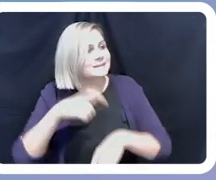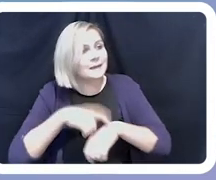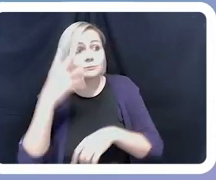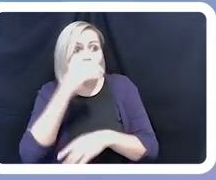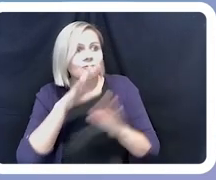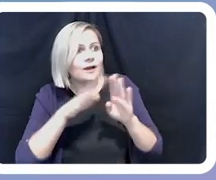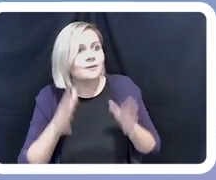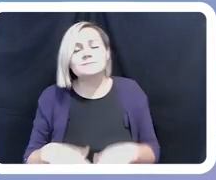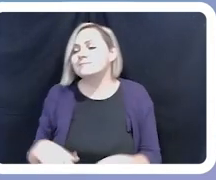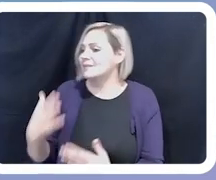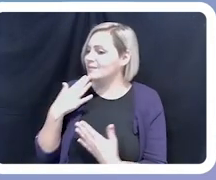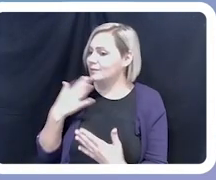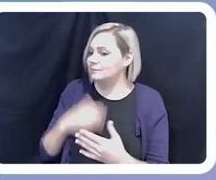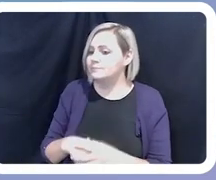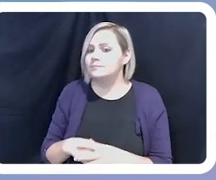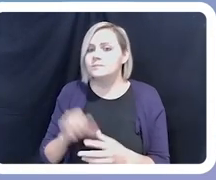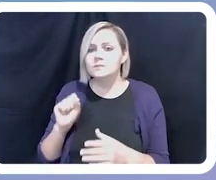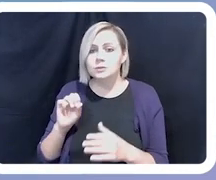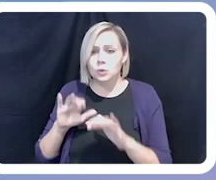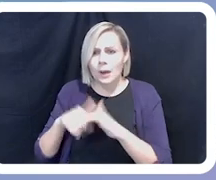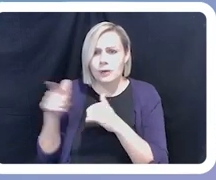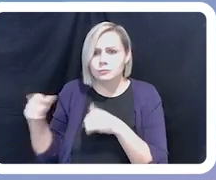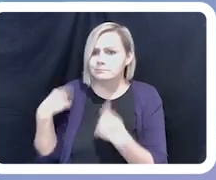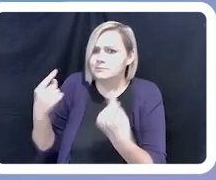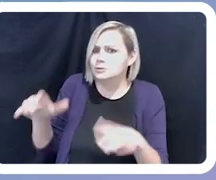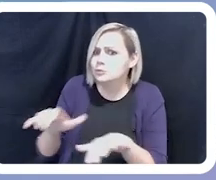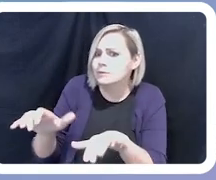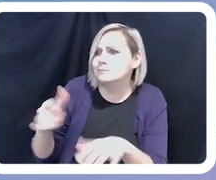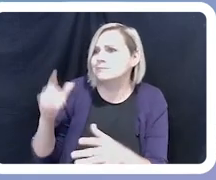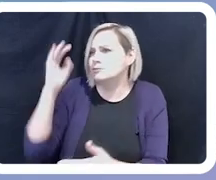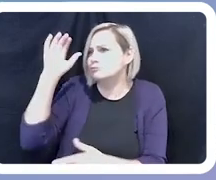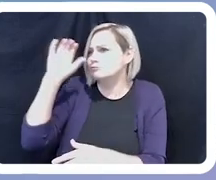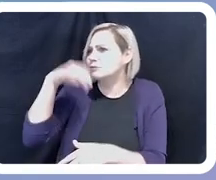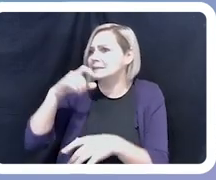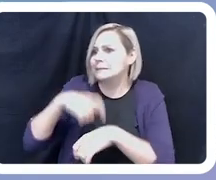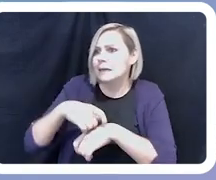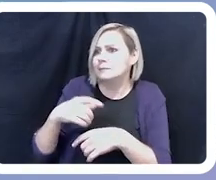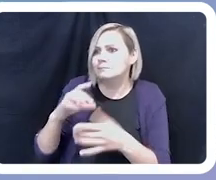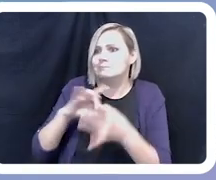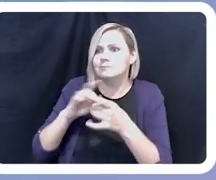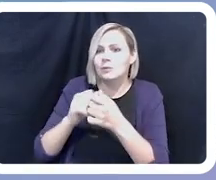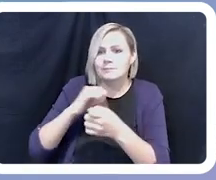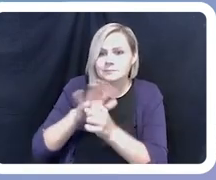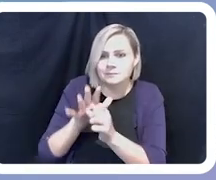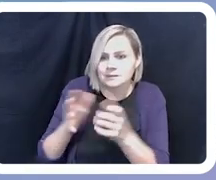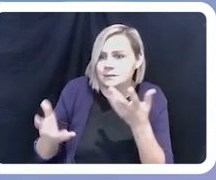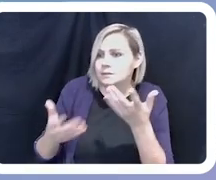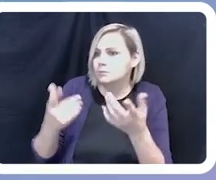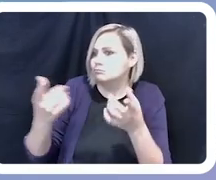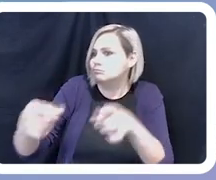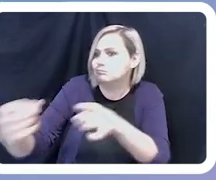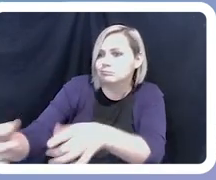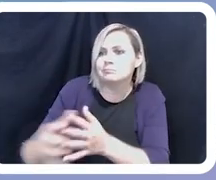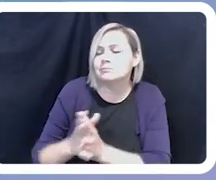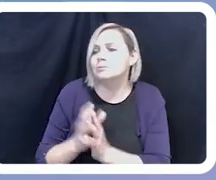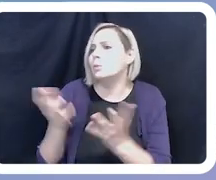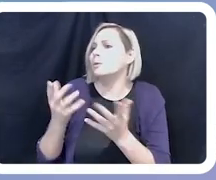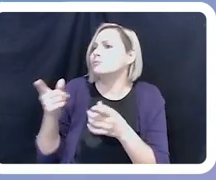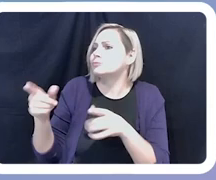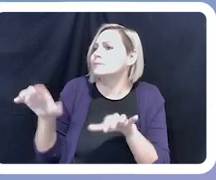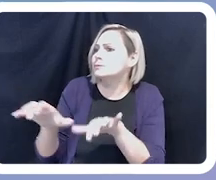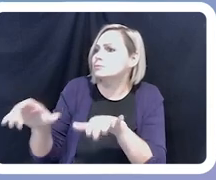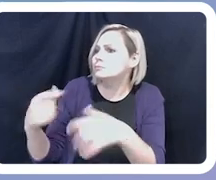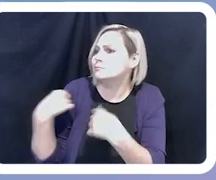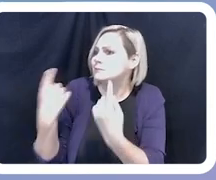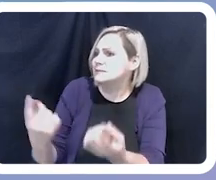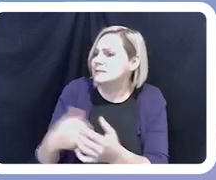much. So how have you been doing? Because, you know, we've been in some strange times with a pandemic. What have you been up to and what's been going on in your life? And it's so nice